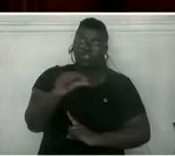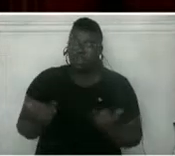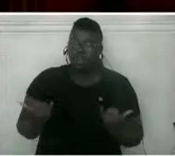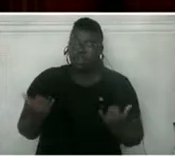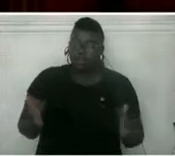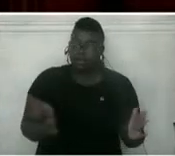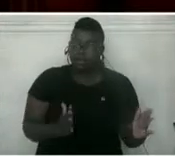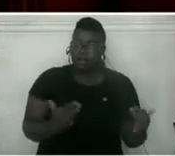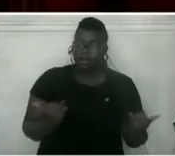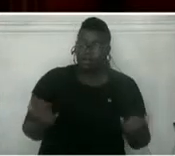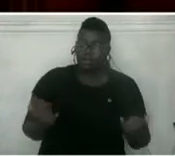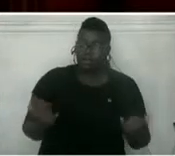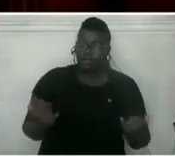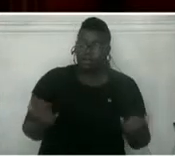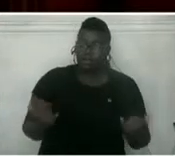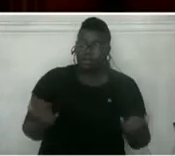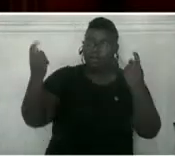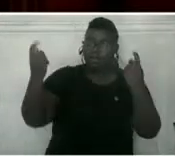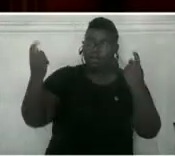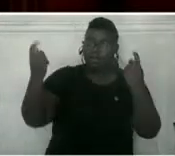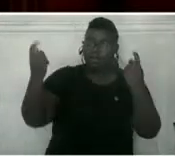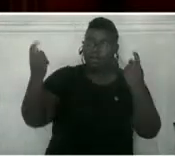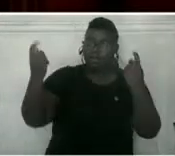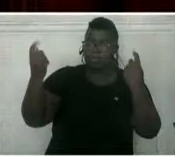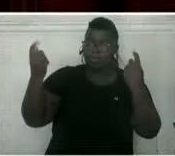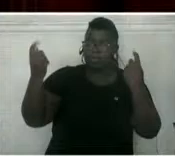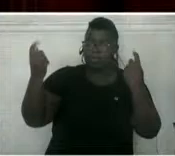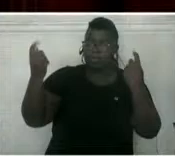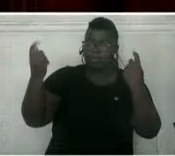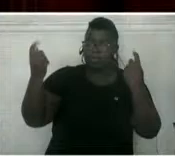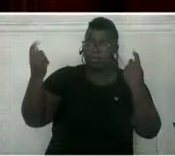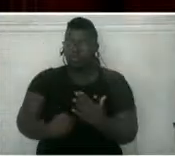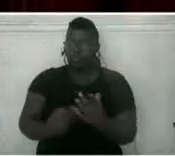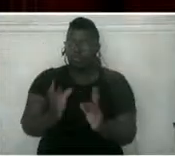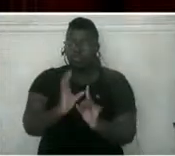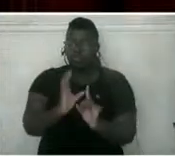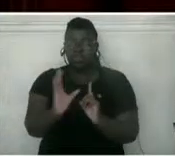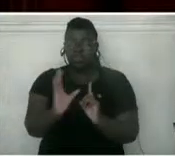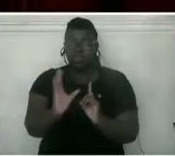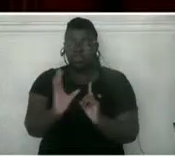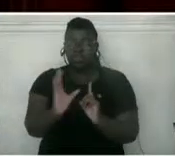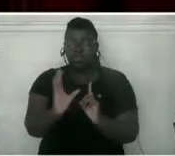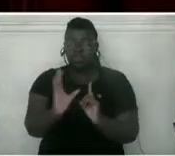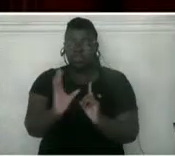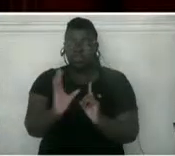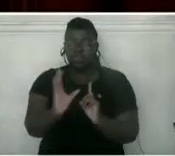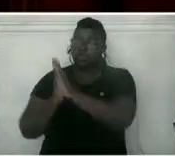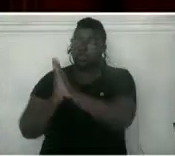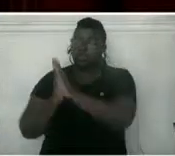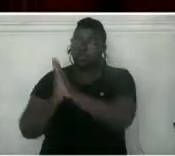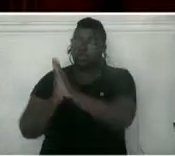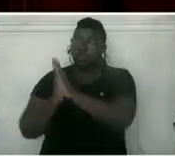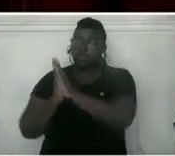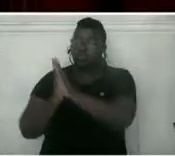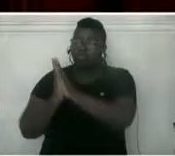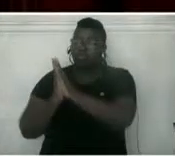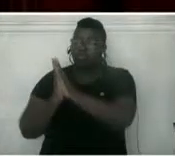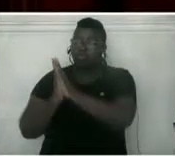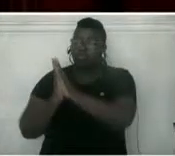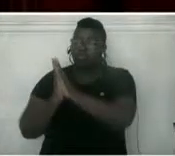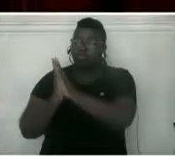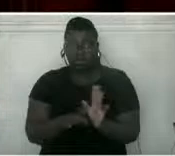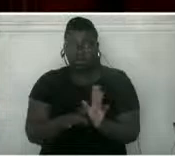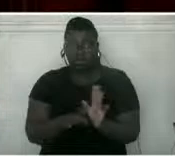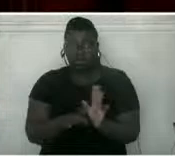Celebrating ourselves through art and culture as part of heritage program, the gravesite of